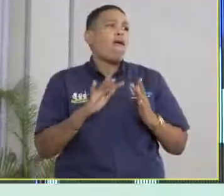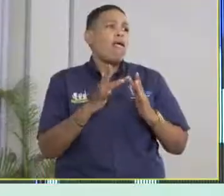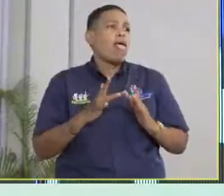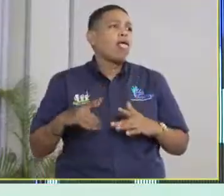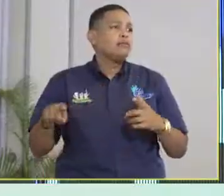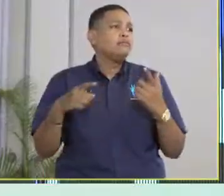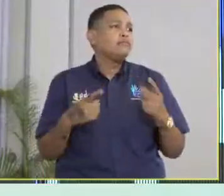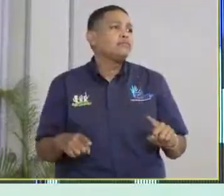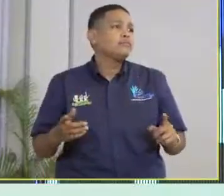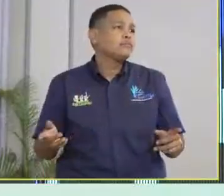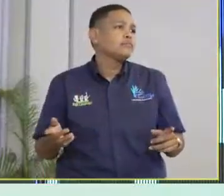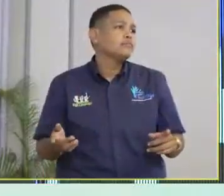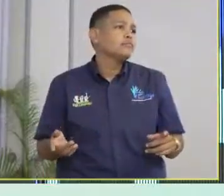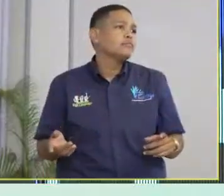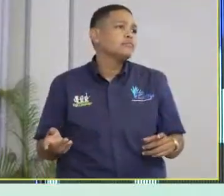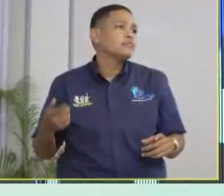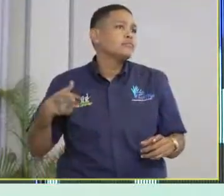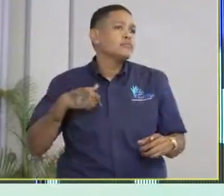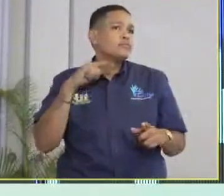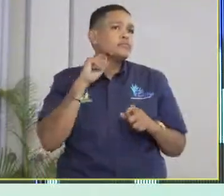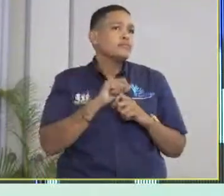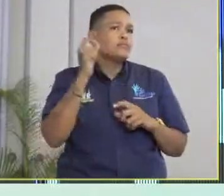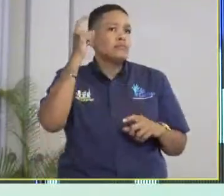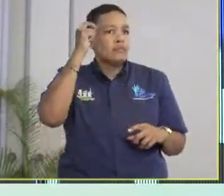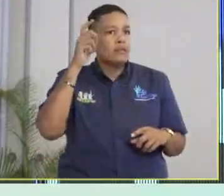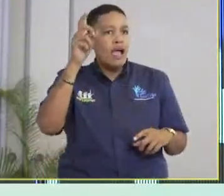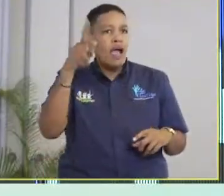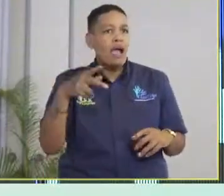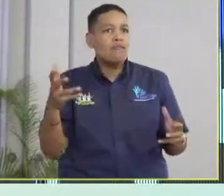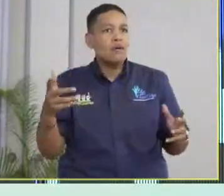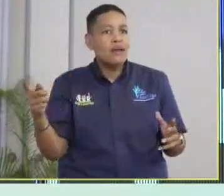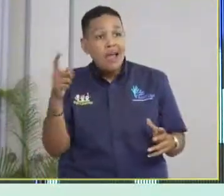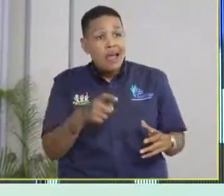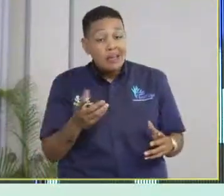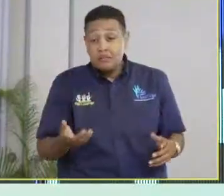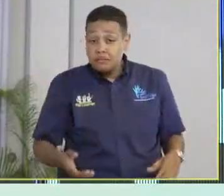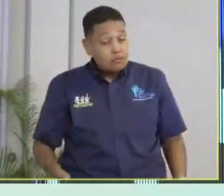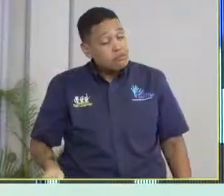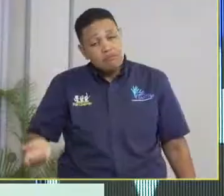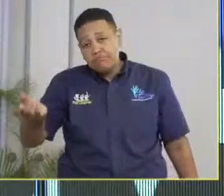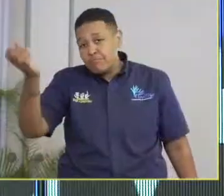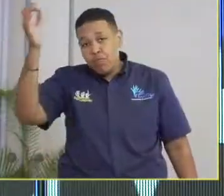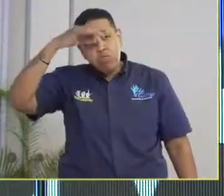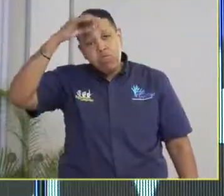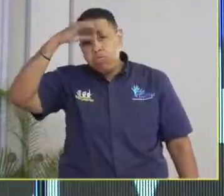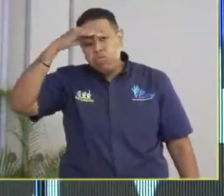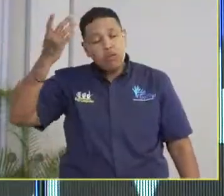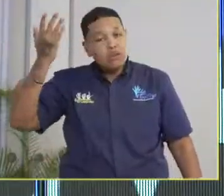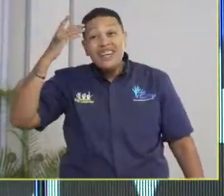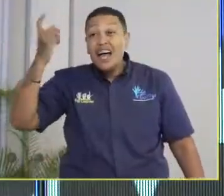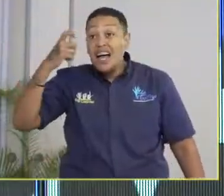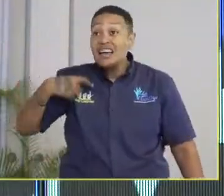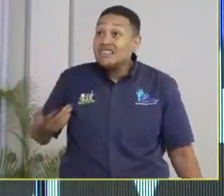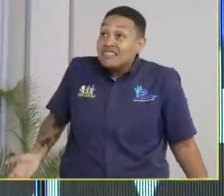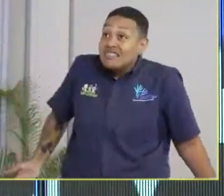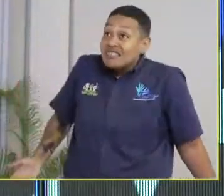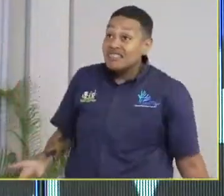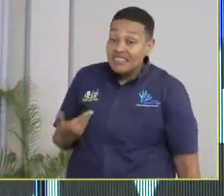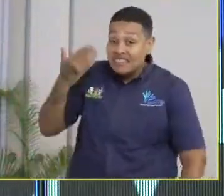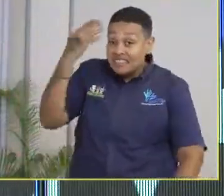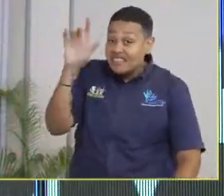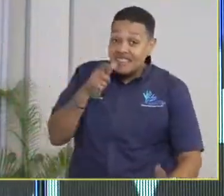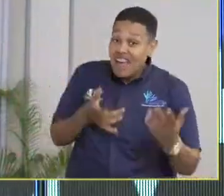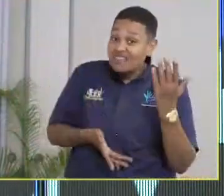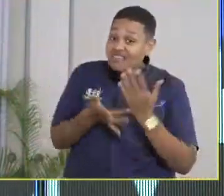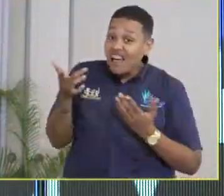website, do we understand half of what they're asking? Clueless. Because we had not